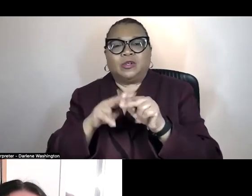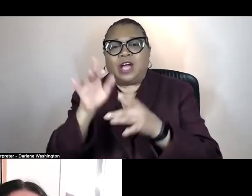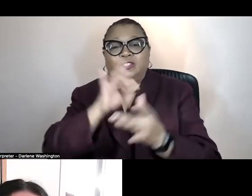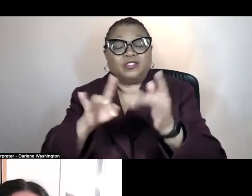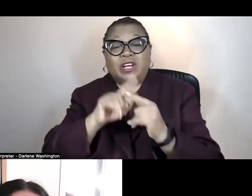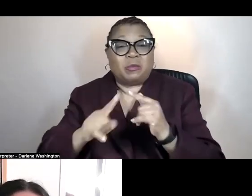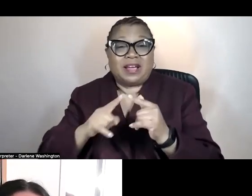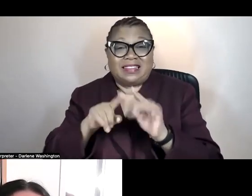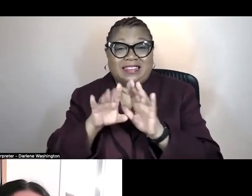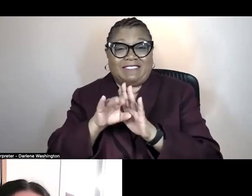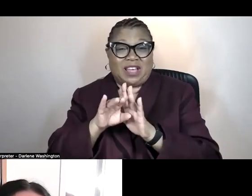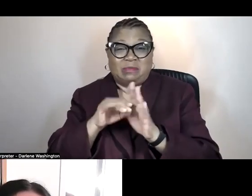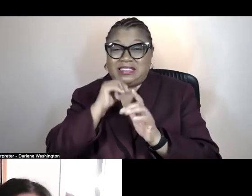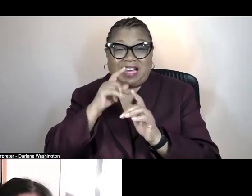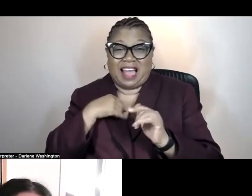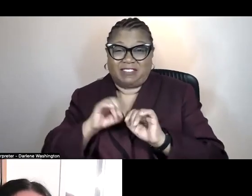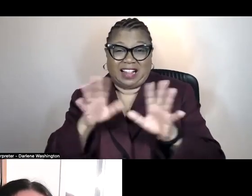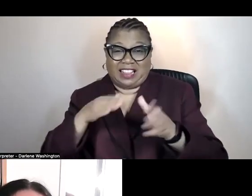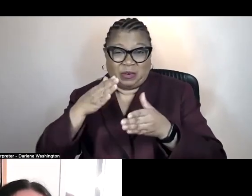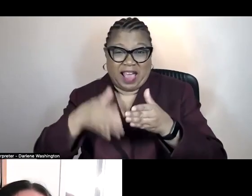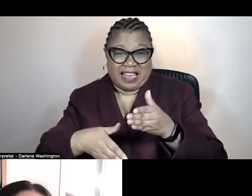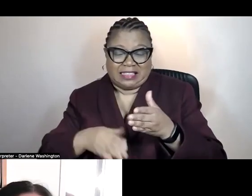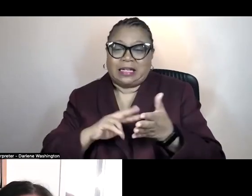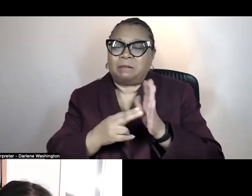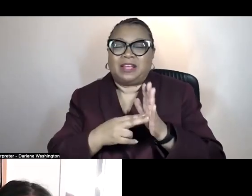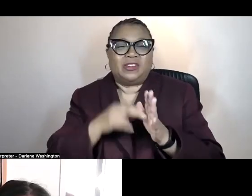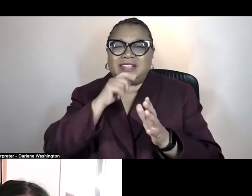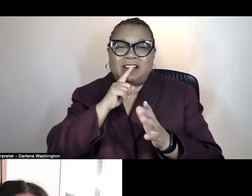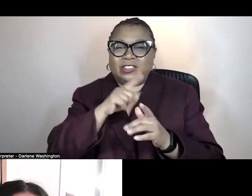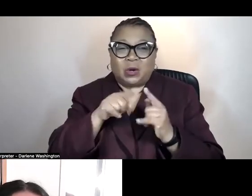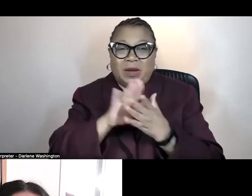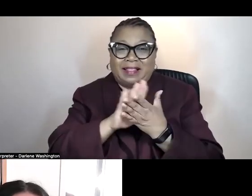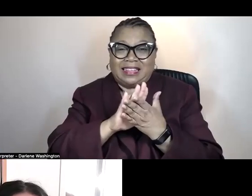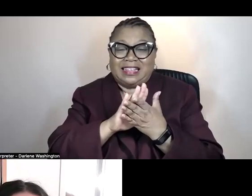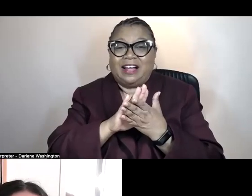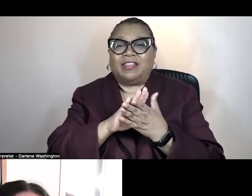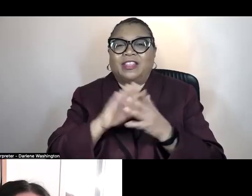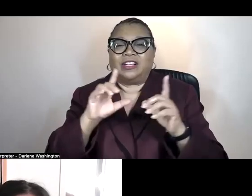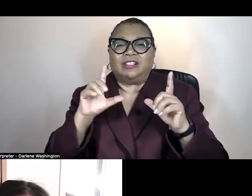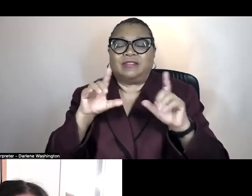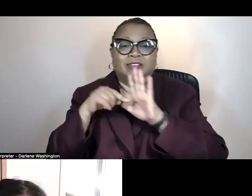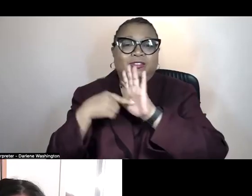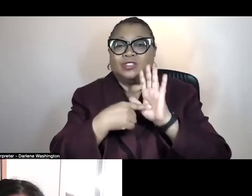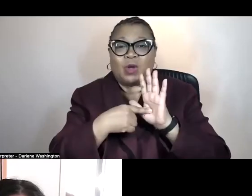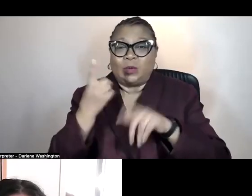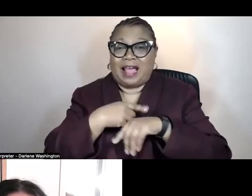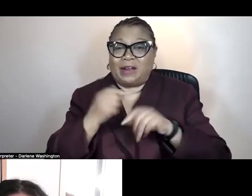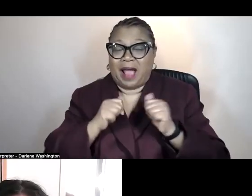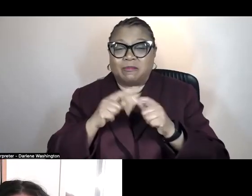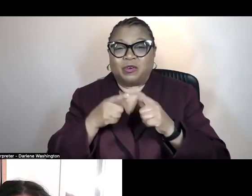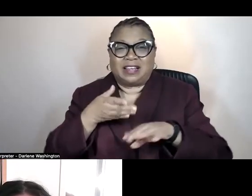when it is a film which does not have a clear ending, meaning you're not sure when screen dates are happening or if you're in